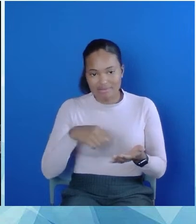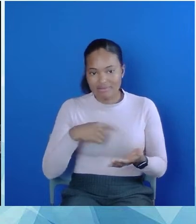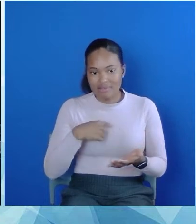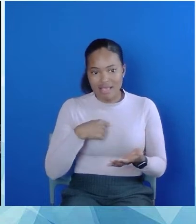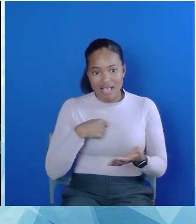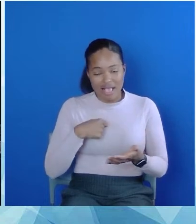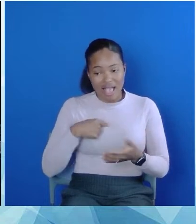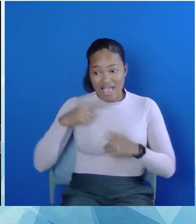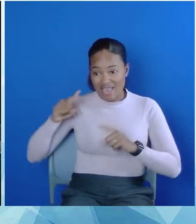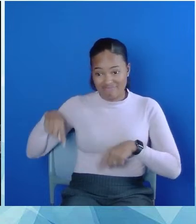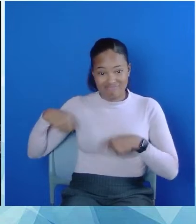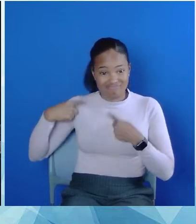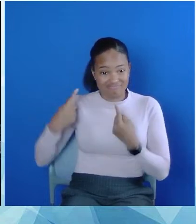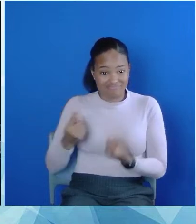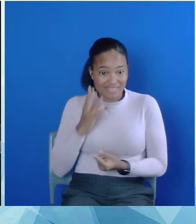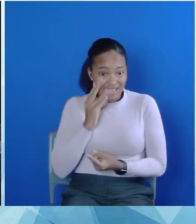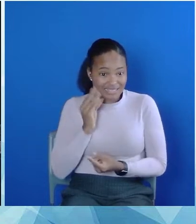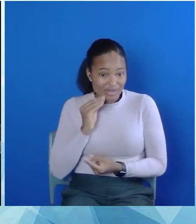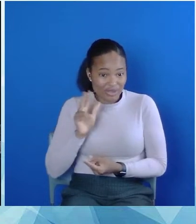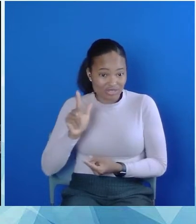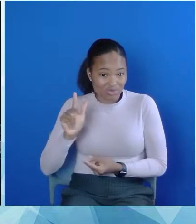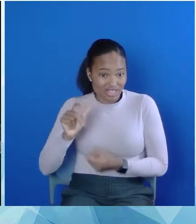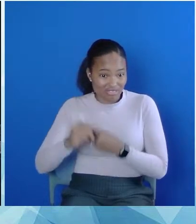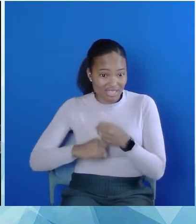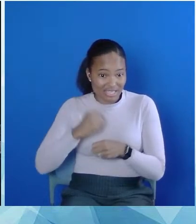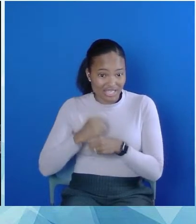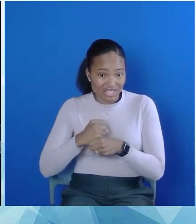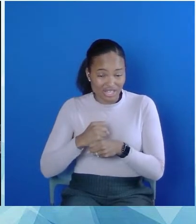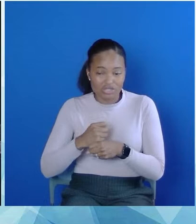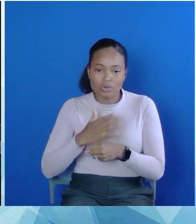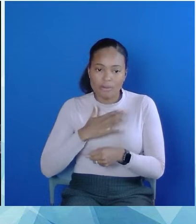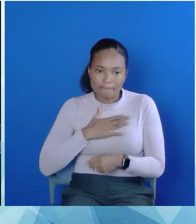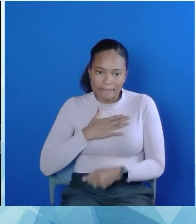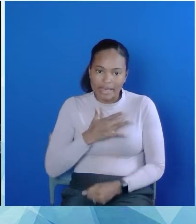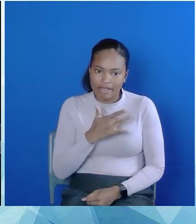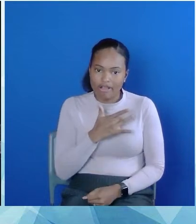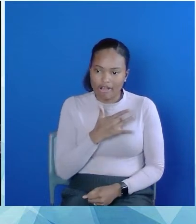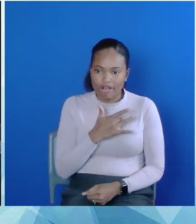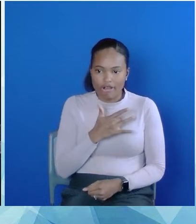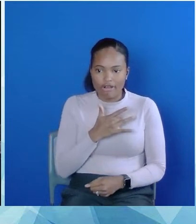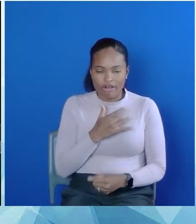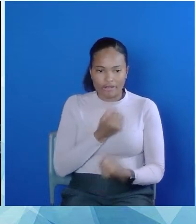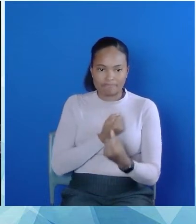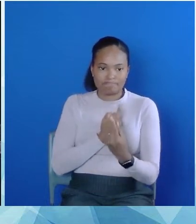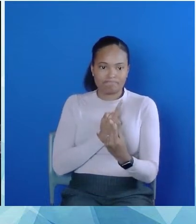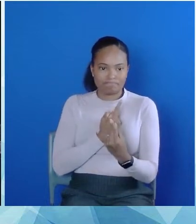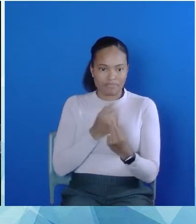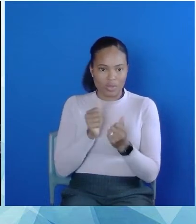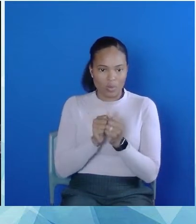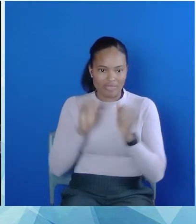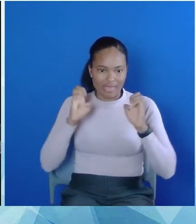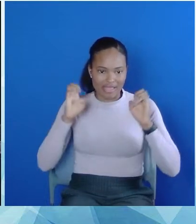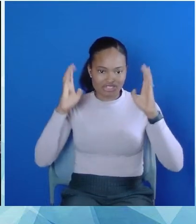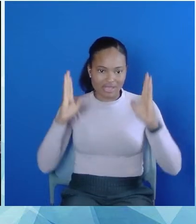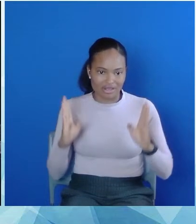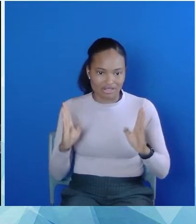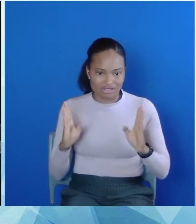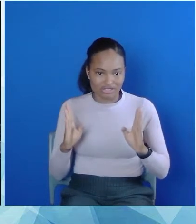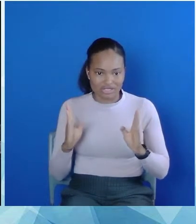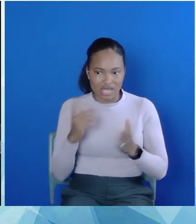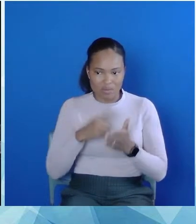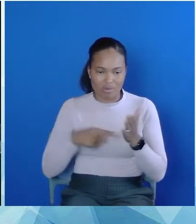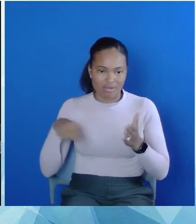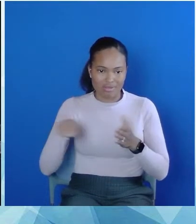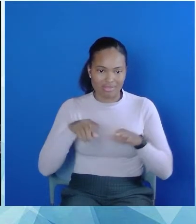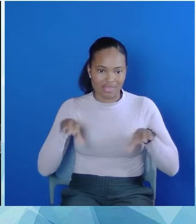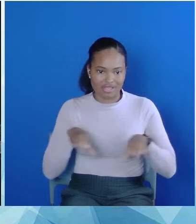it for 23 years. So that's where my heart lies with educators and what they do. This is not limited.